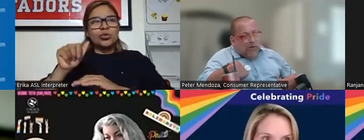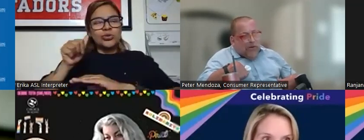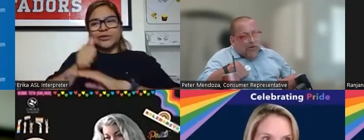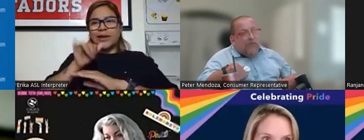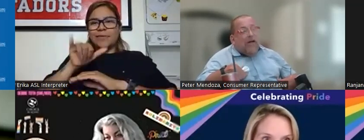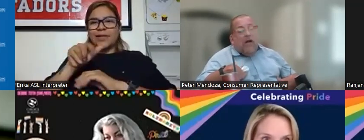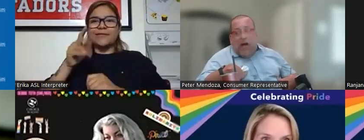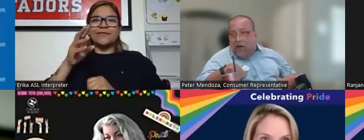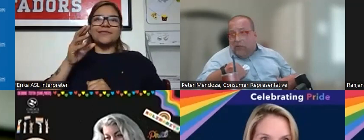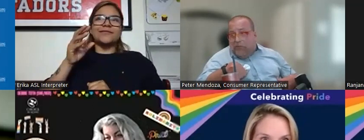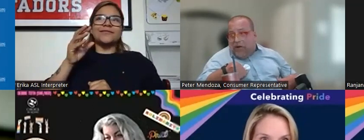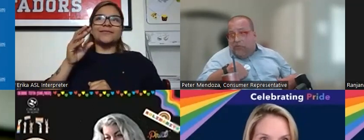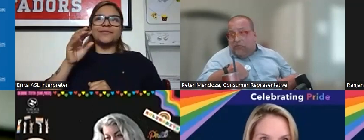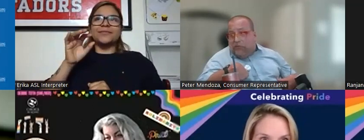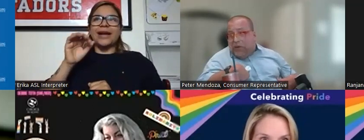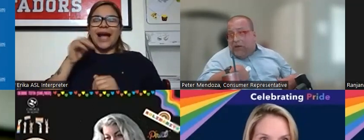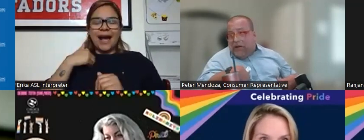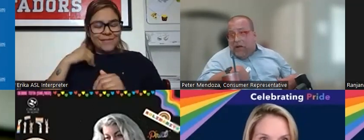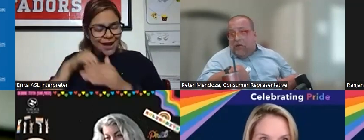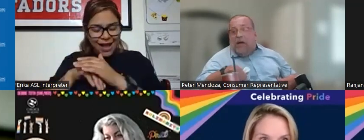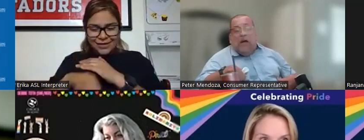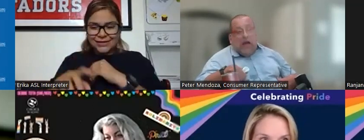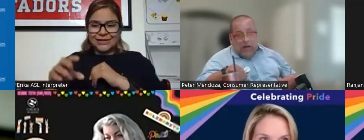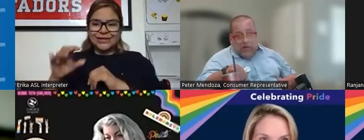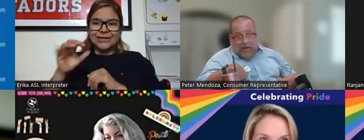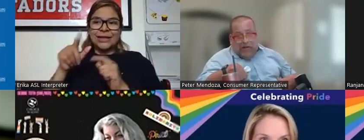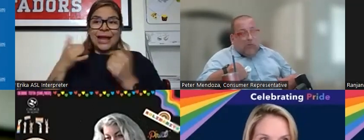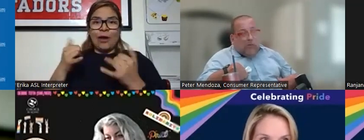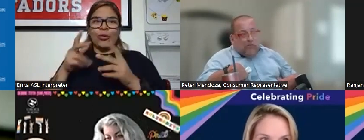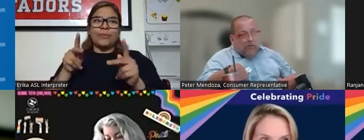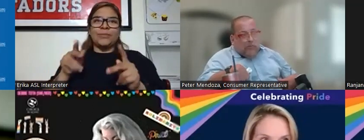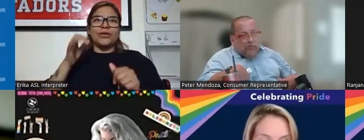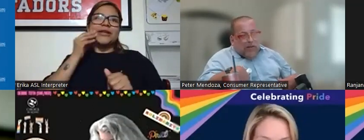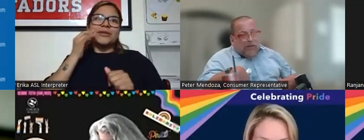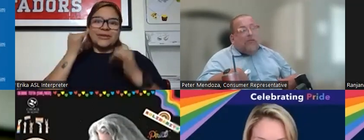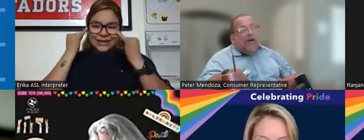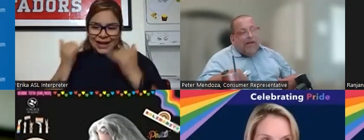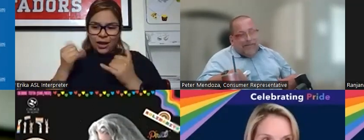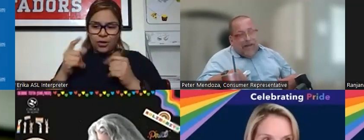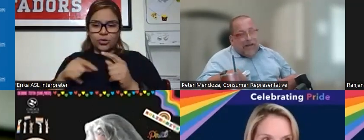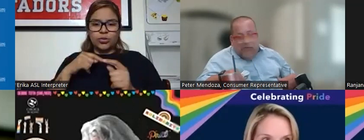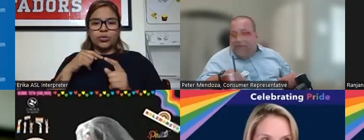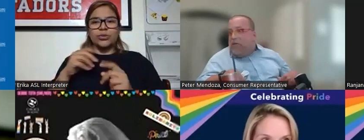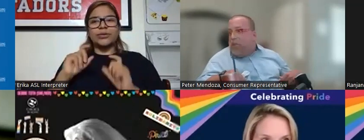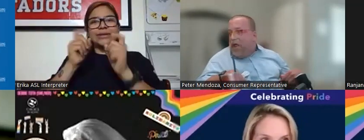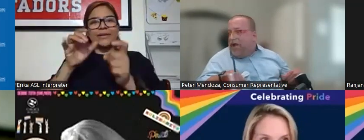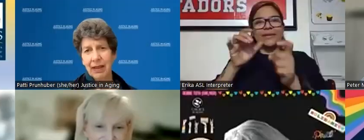its barriers have a chance to speak and give that personal perspective. Thank